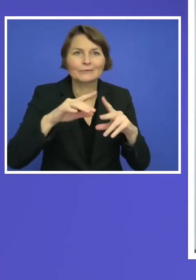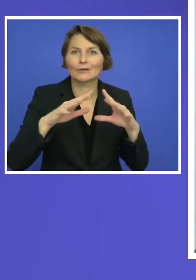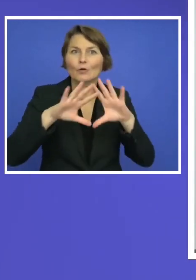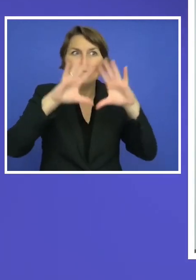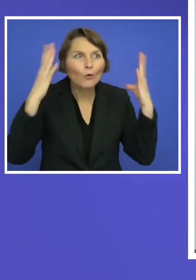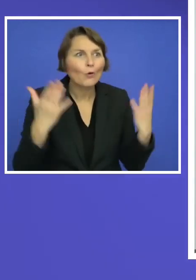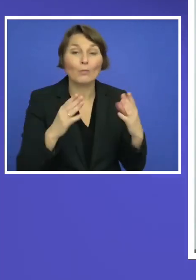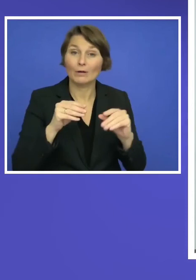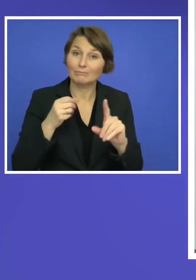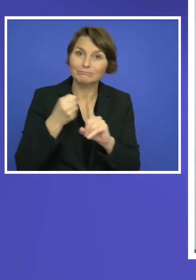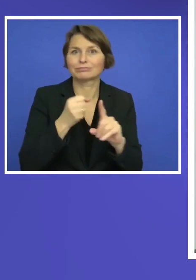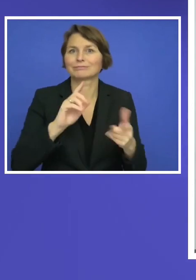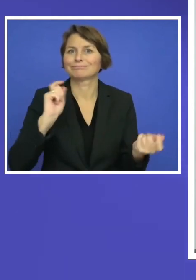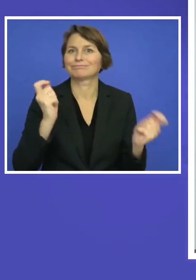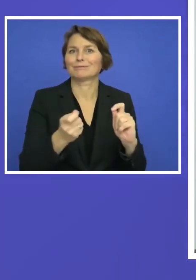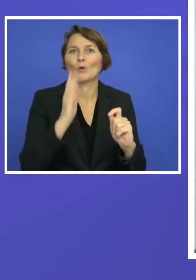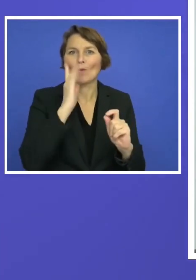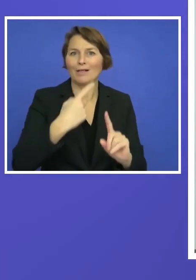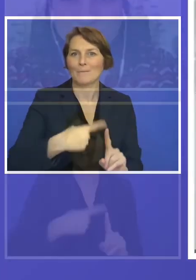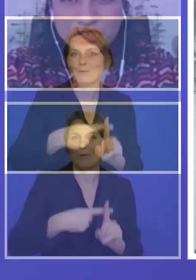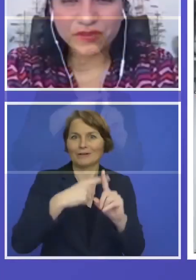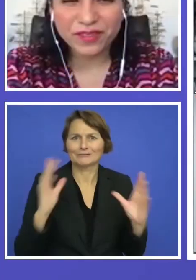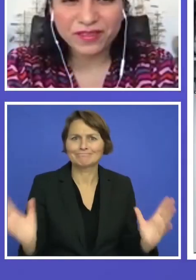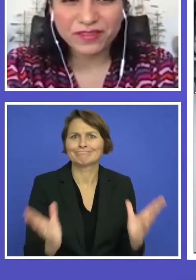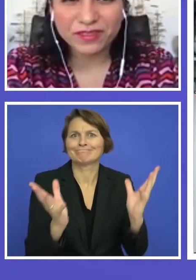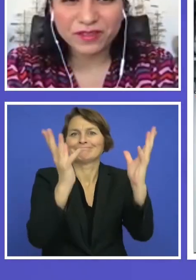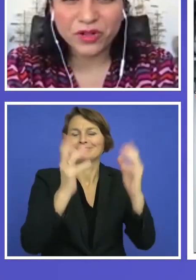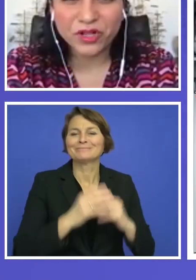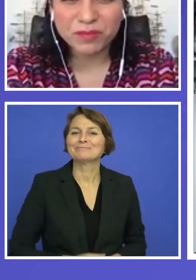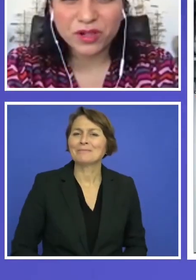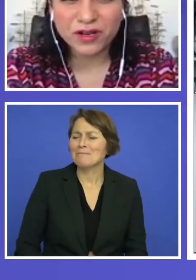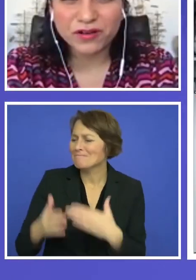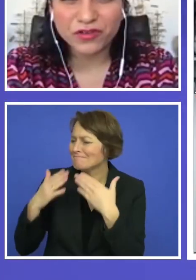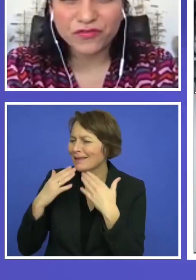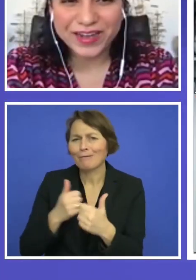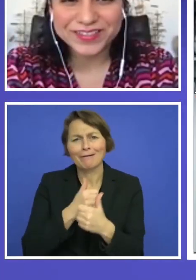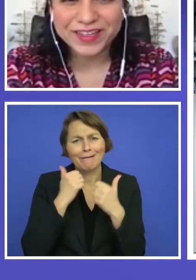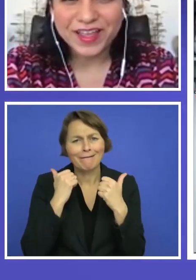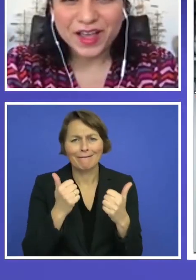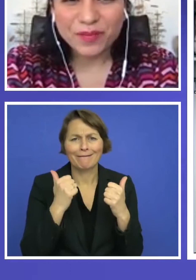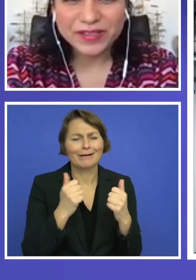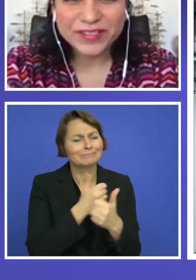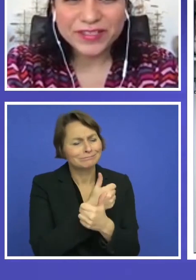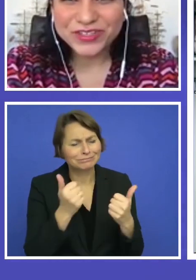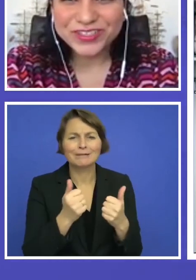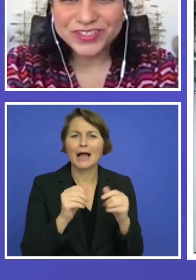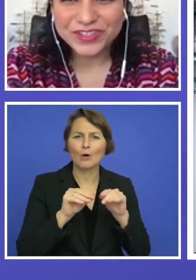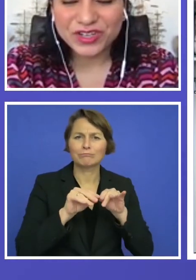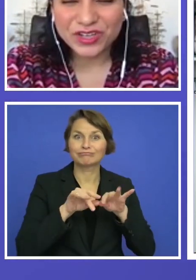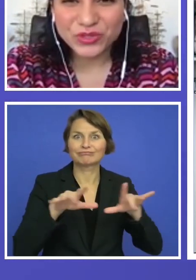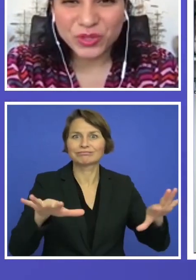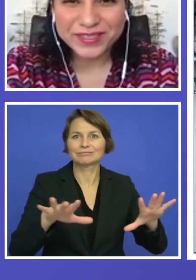Great. Thank you, Myrna. Really great message there on the multiplier effect. I'd like to turn